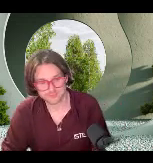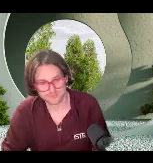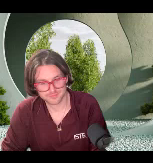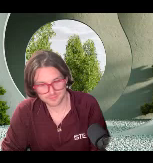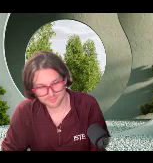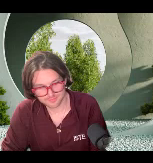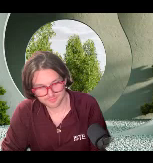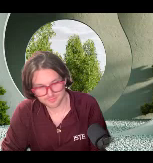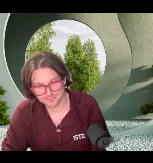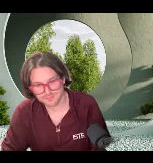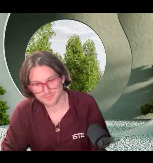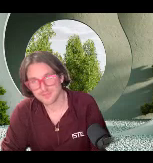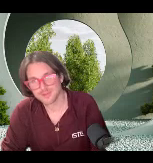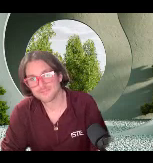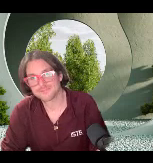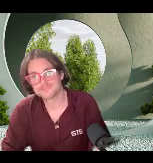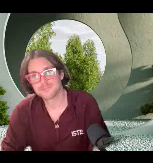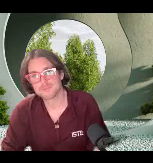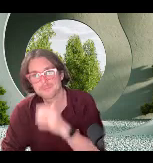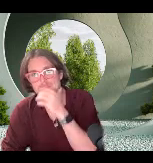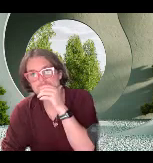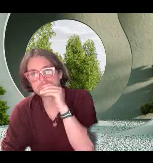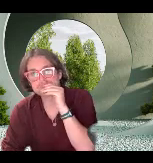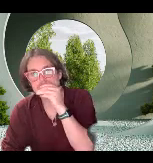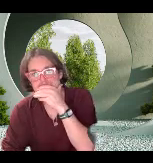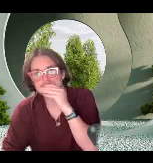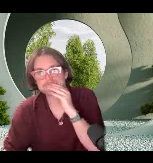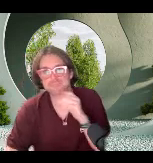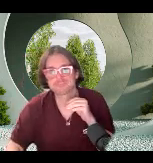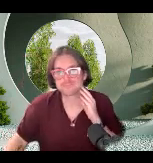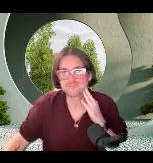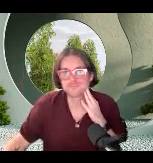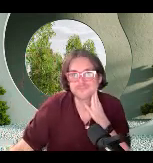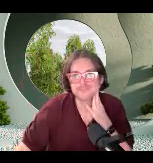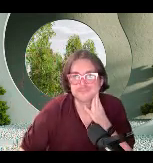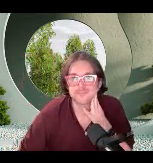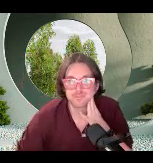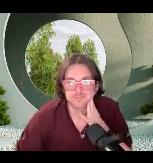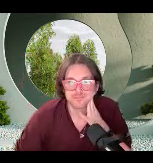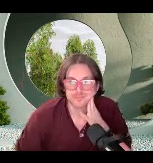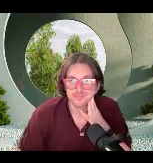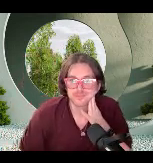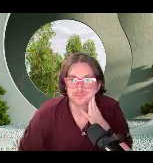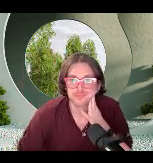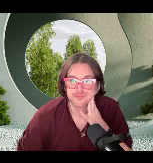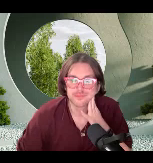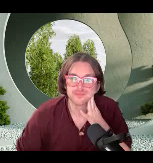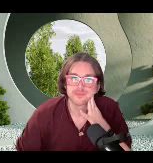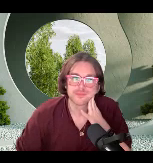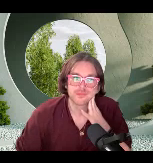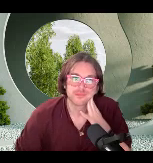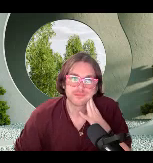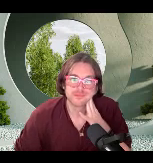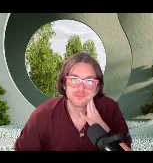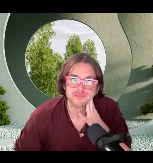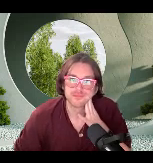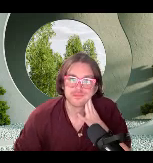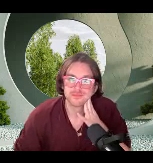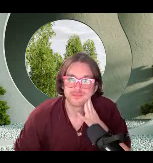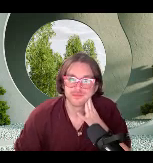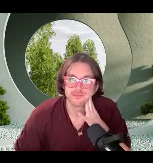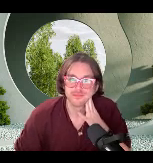Accessibility Guidelines. And we're going to talk mostly about the 2.1 AA standards because those are